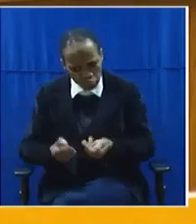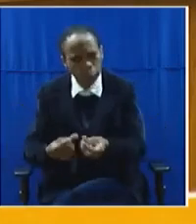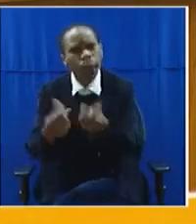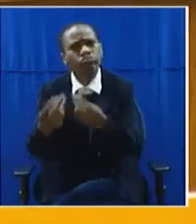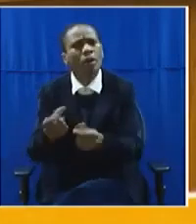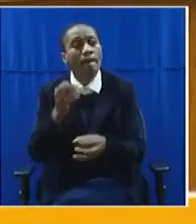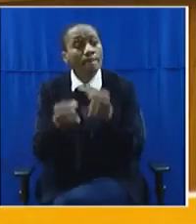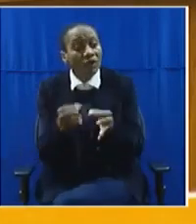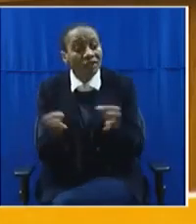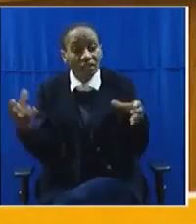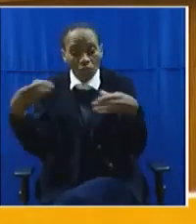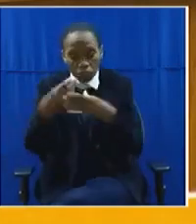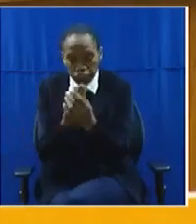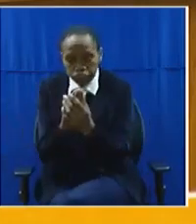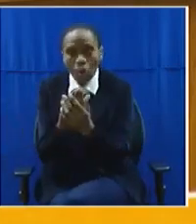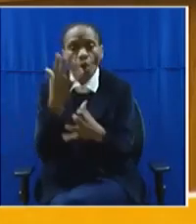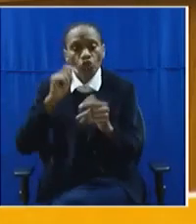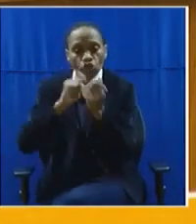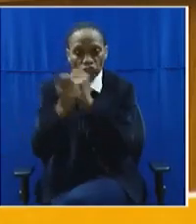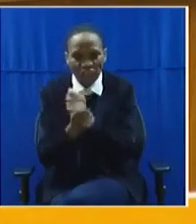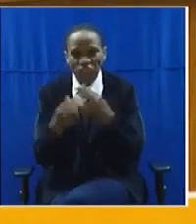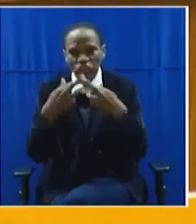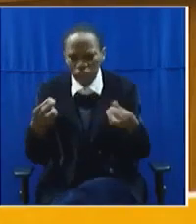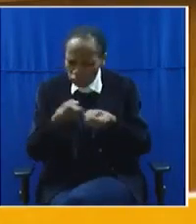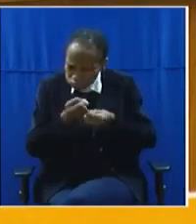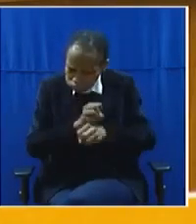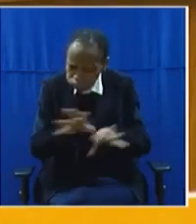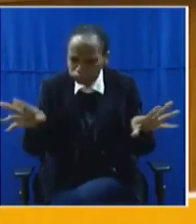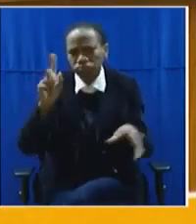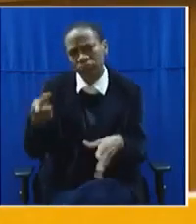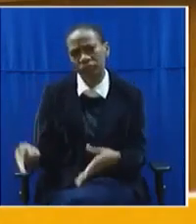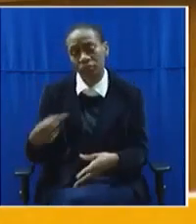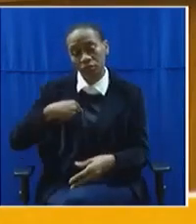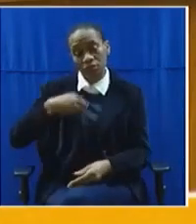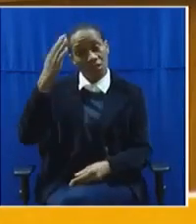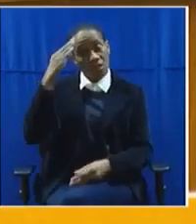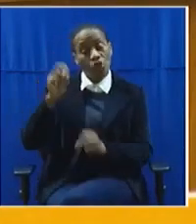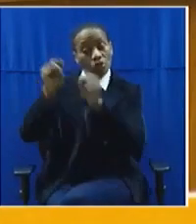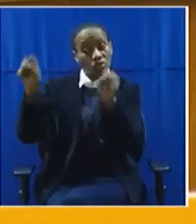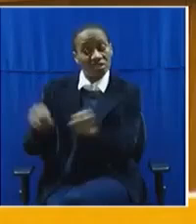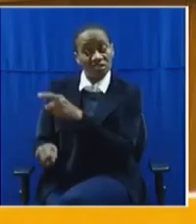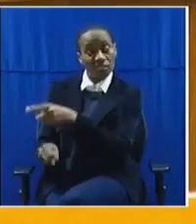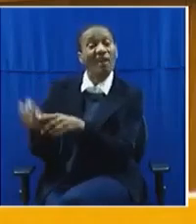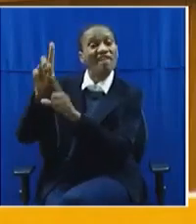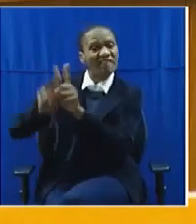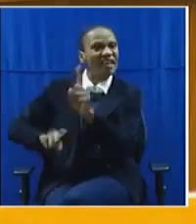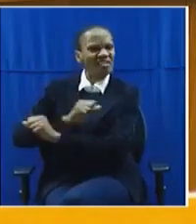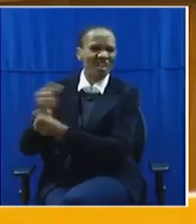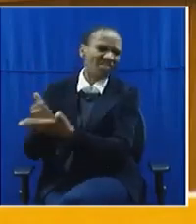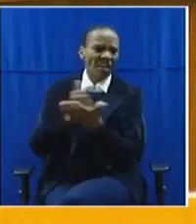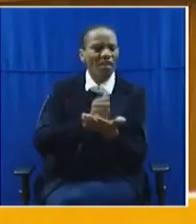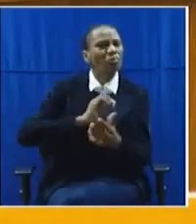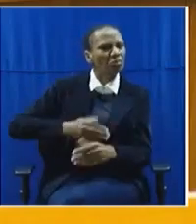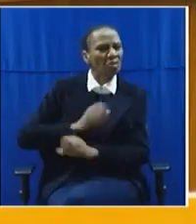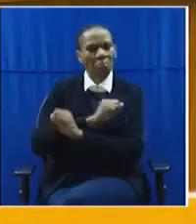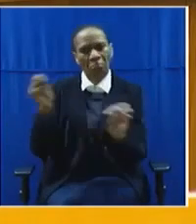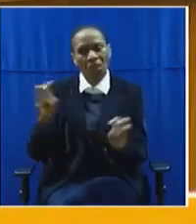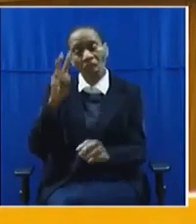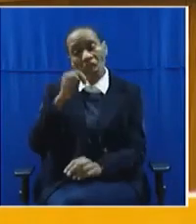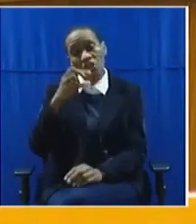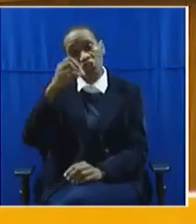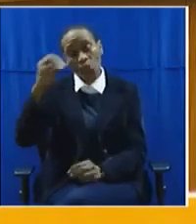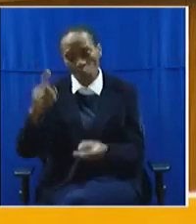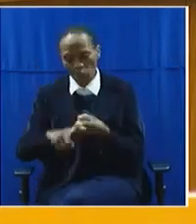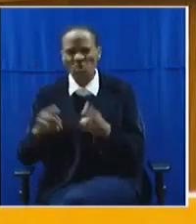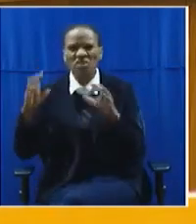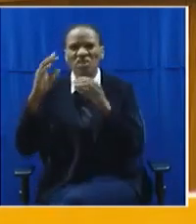political will, change and resources. We know that the system is failing our women. We know that NGOs and shelters